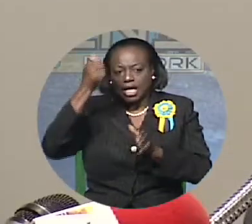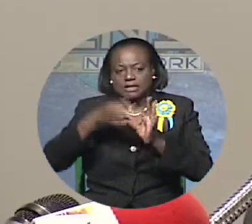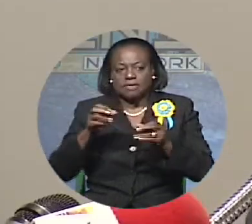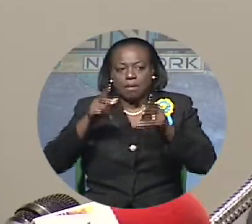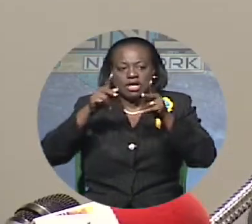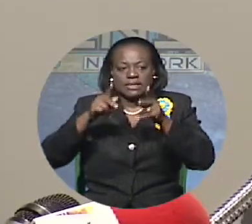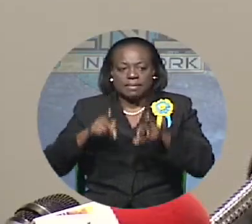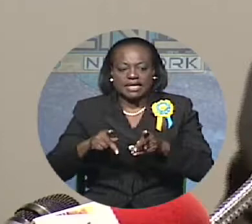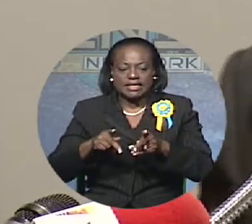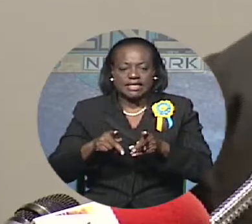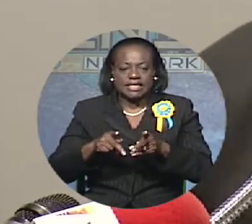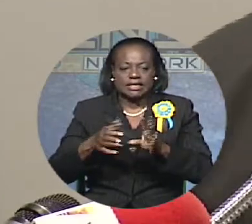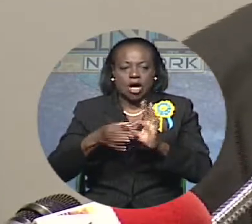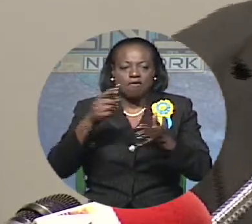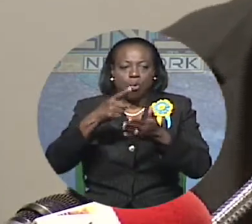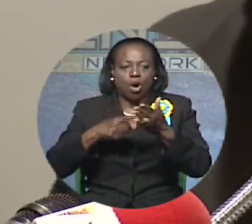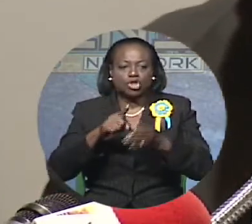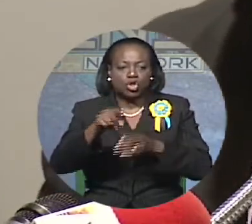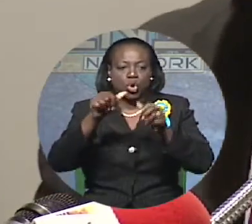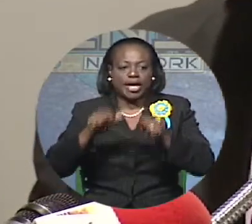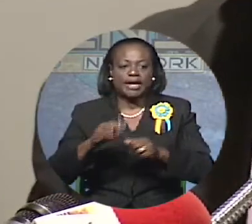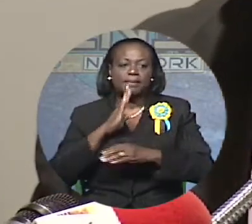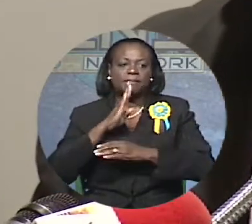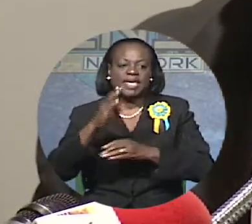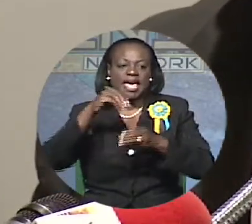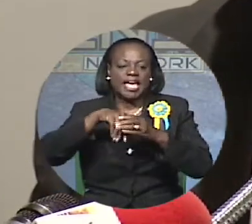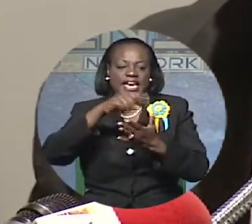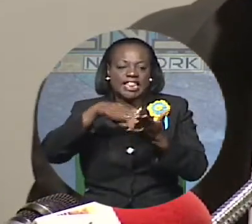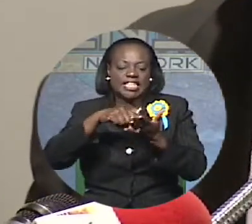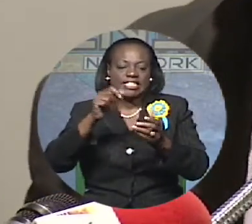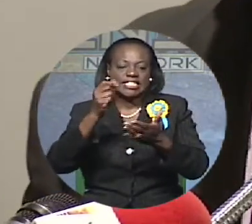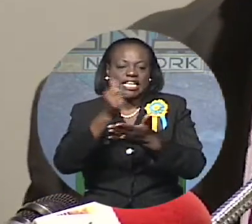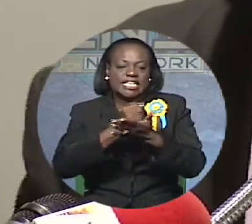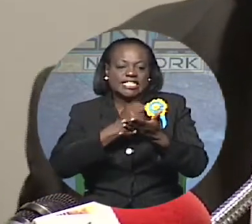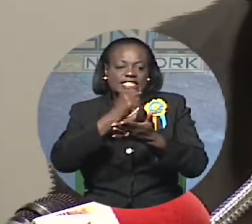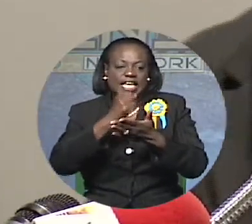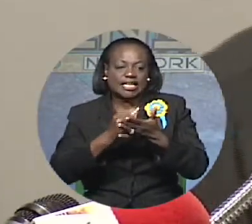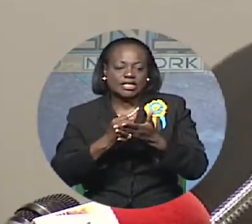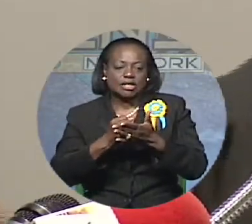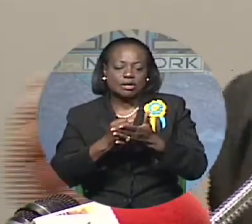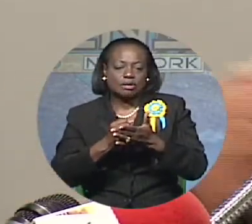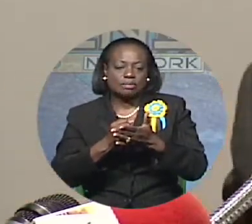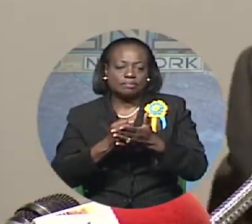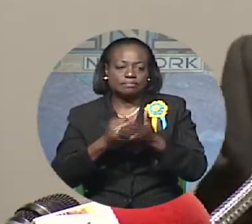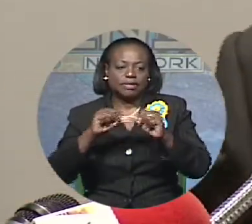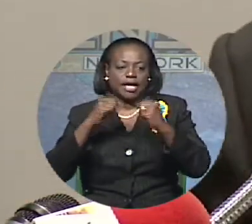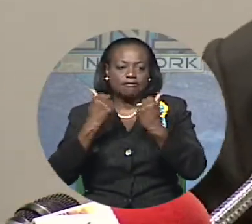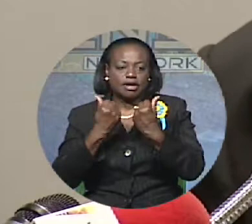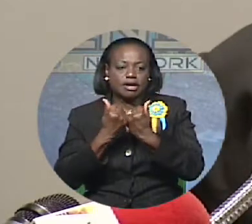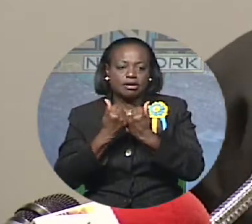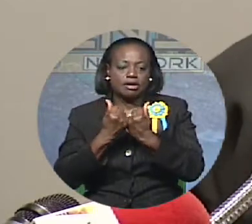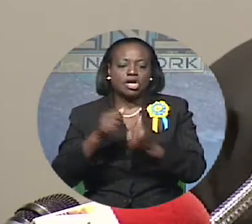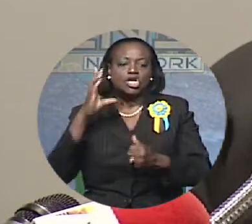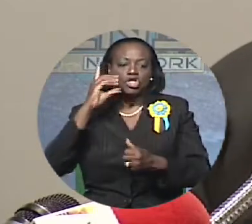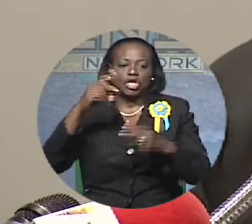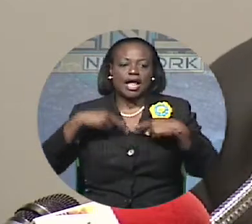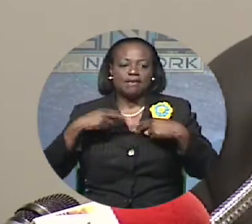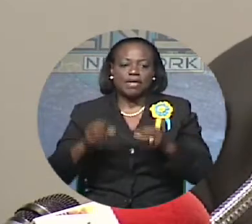possibilities of what you can be in this sector, really ought to have the greatest